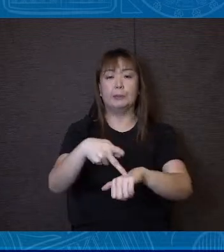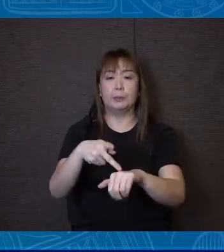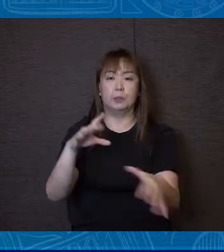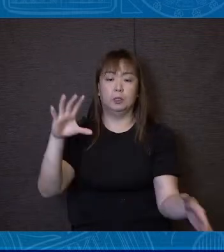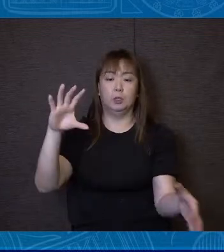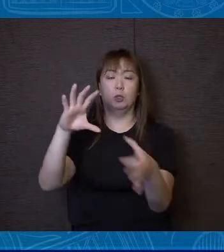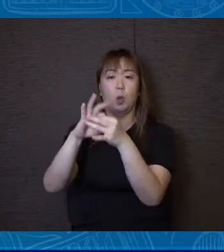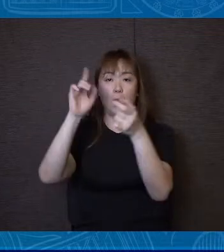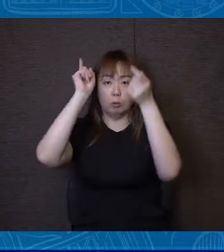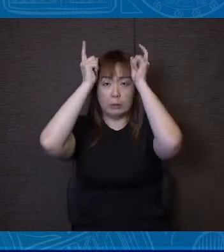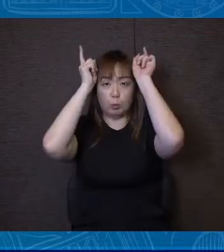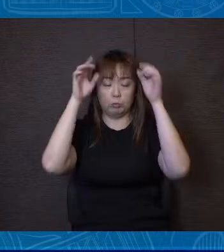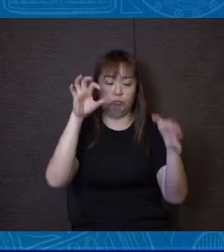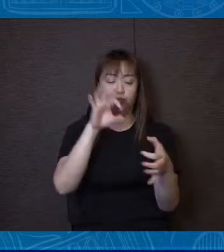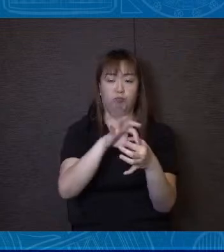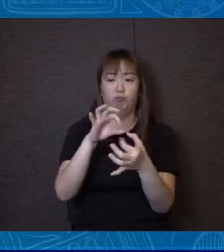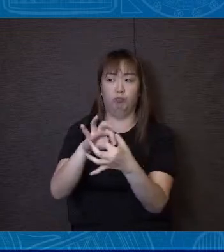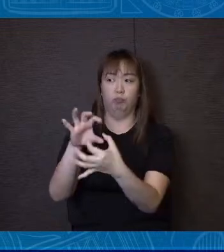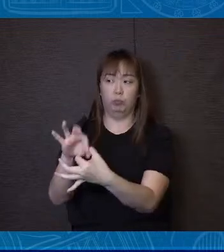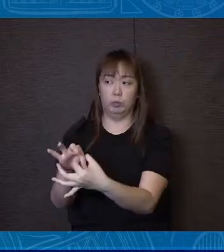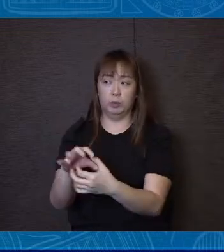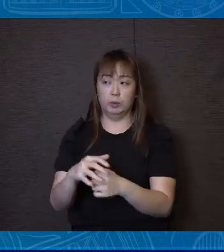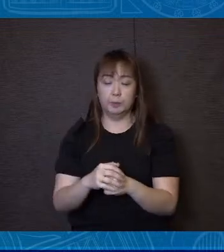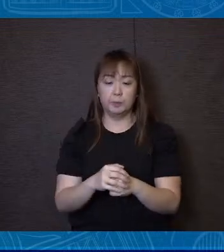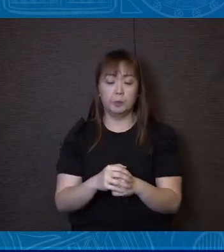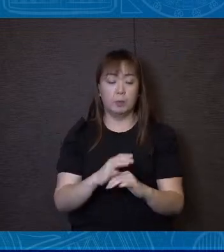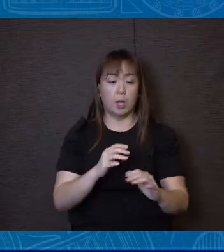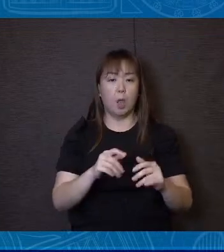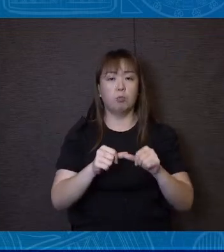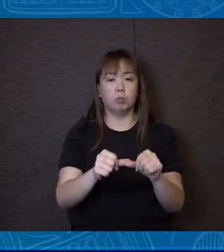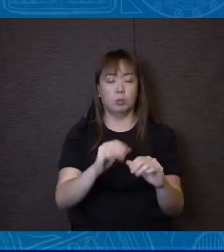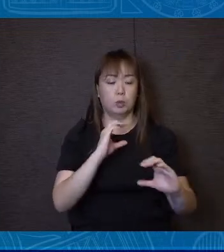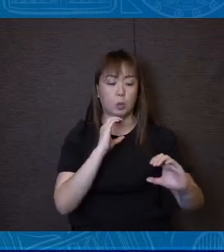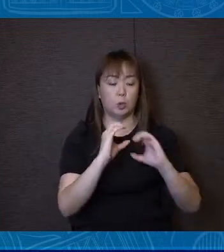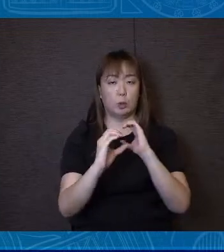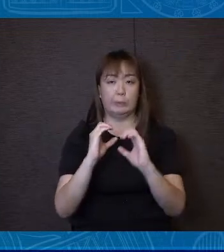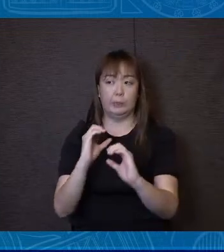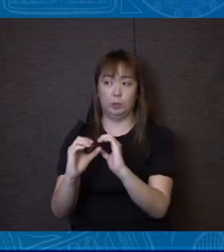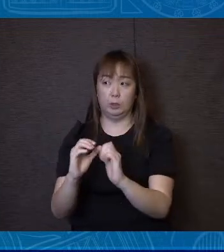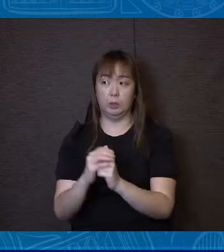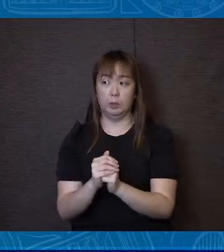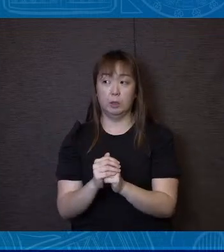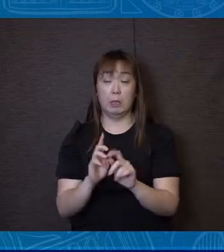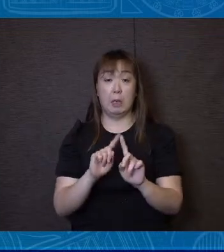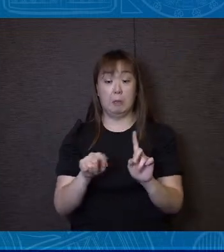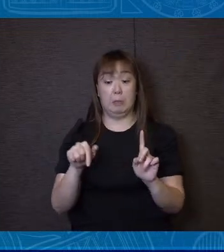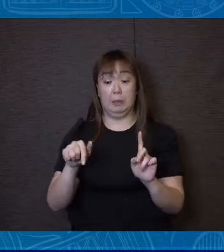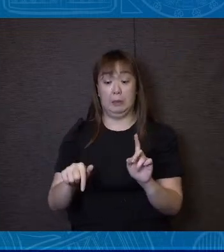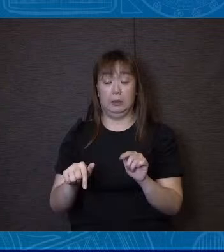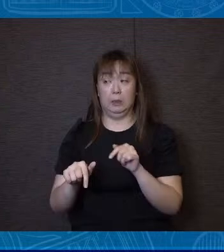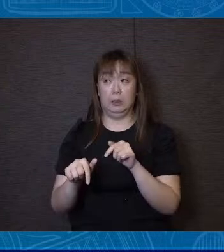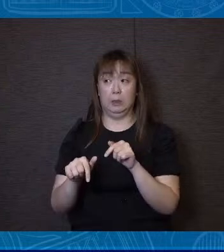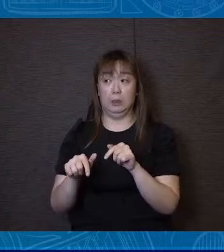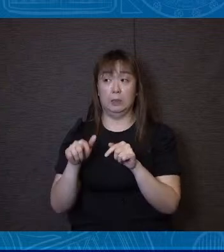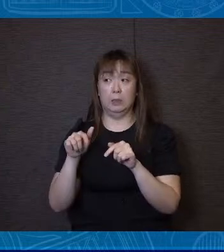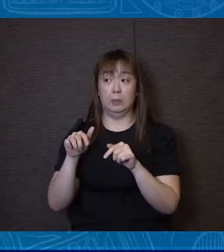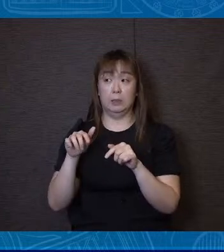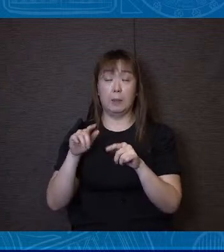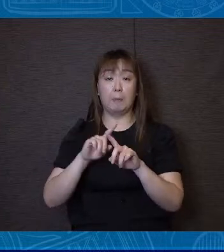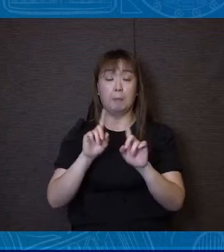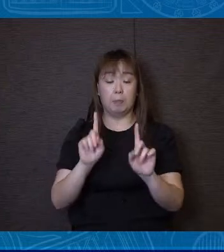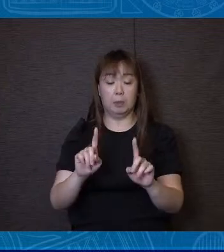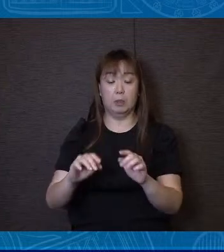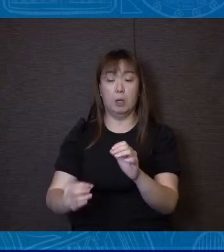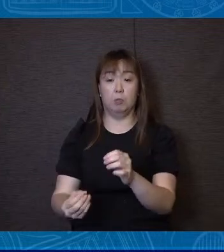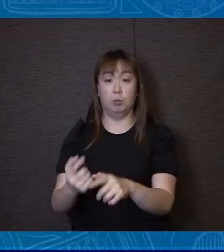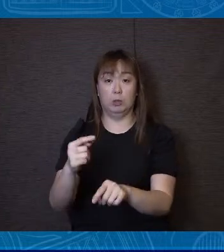Institute, and as well as communications on the ground for first responders. But this requires special terminals. Not everybody